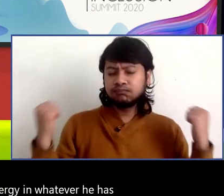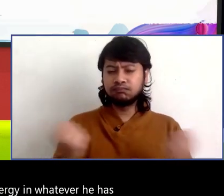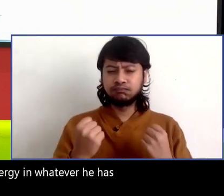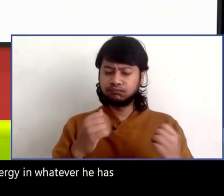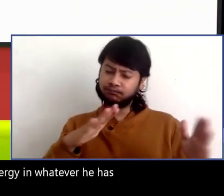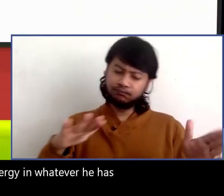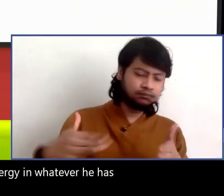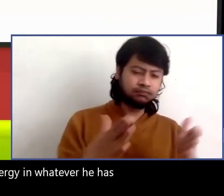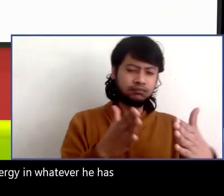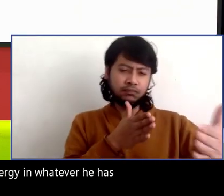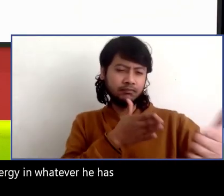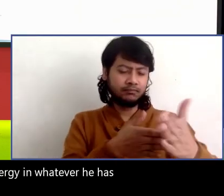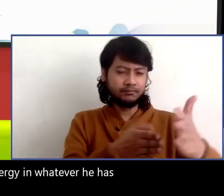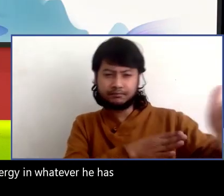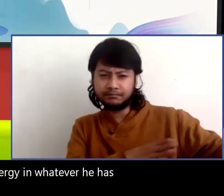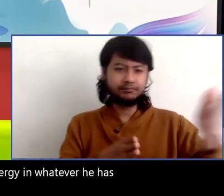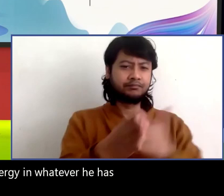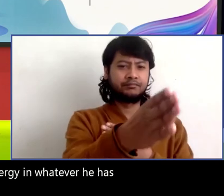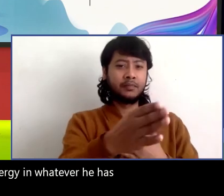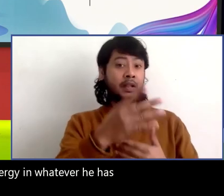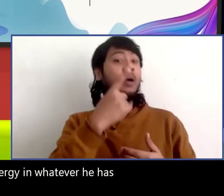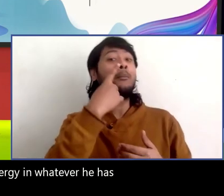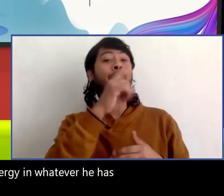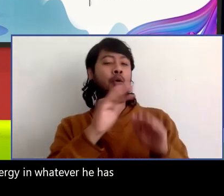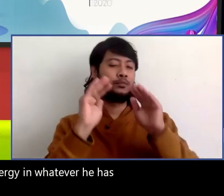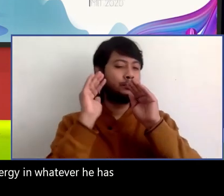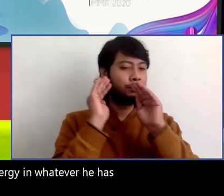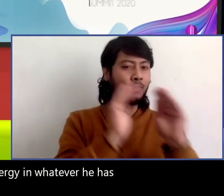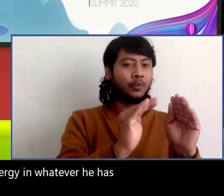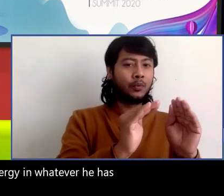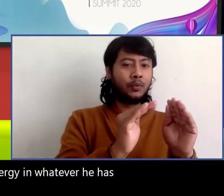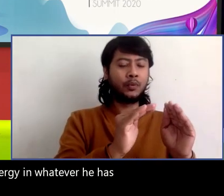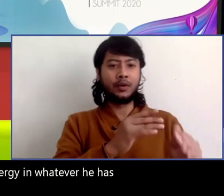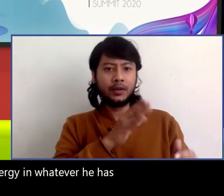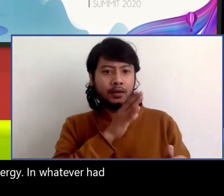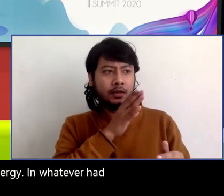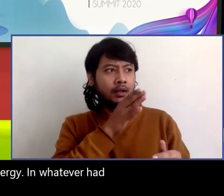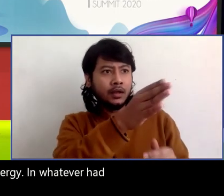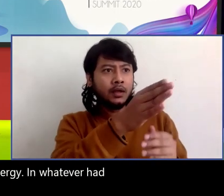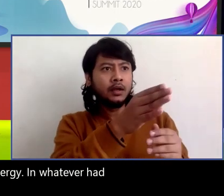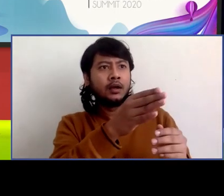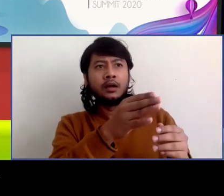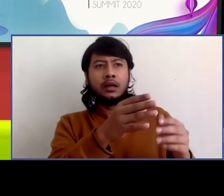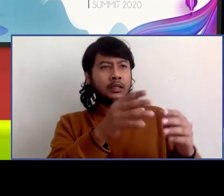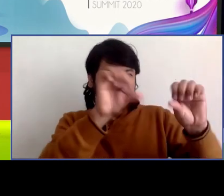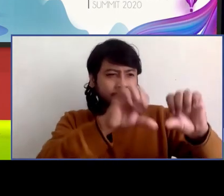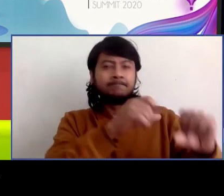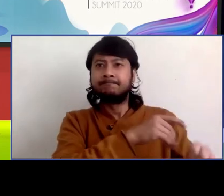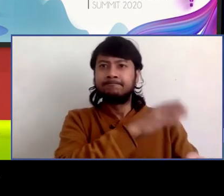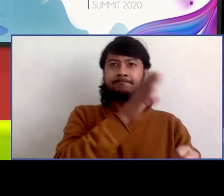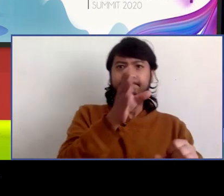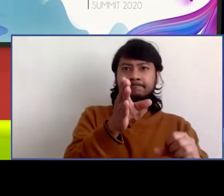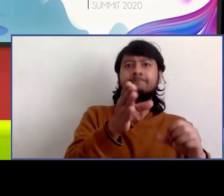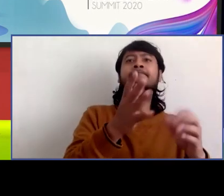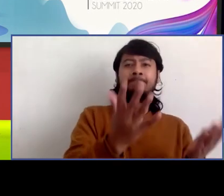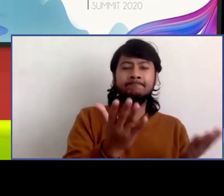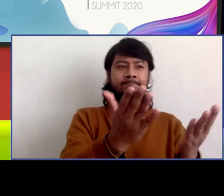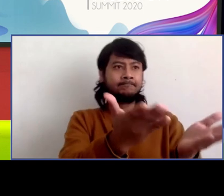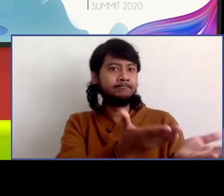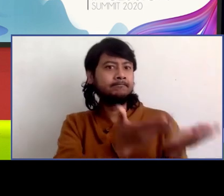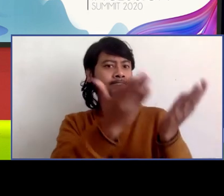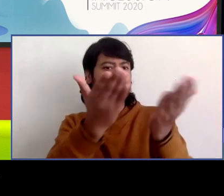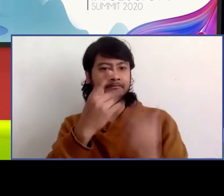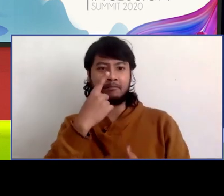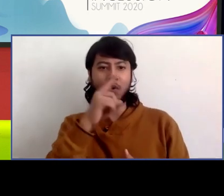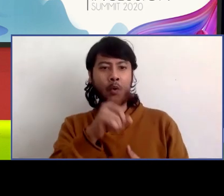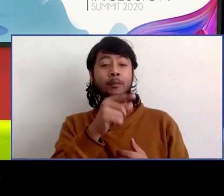mother keenly watched and took him to spaces where he was accepted, Pranav Bakshi. And this year,